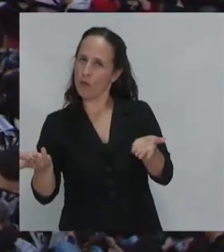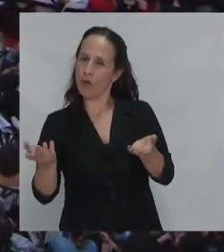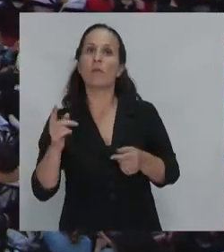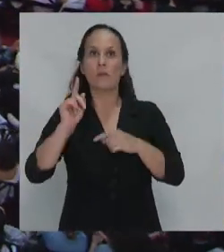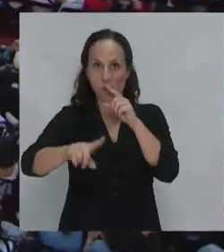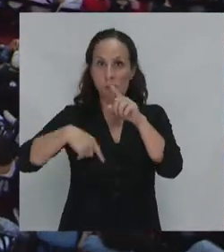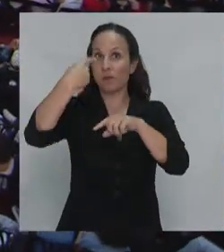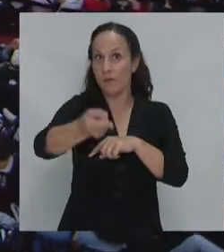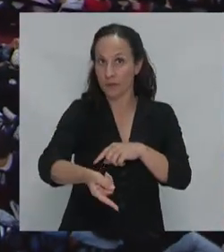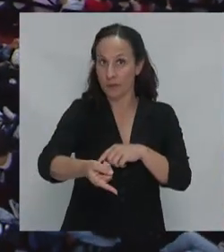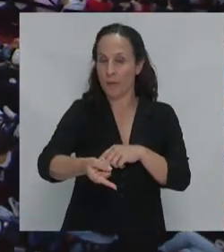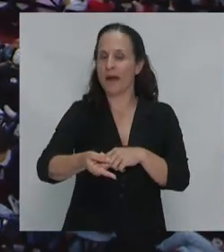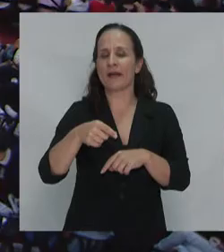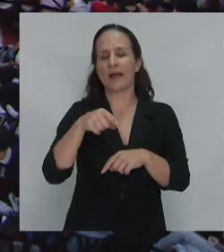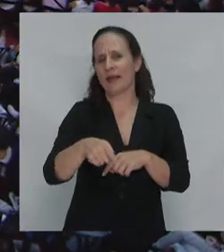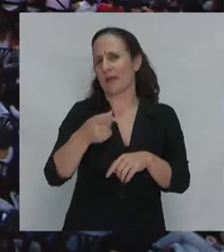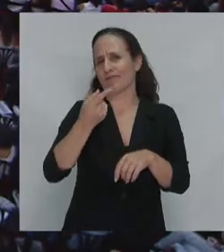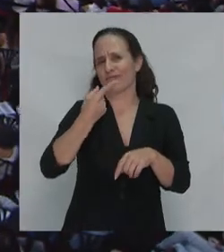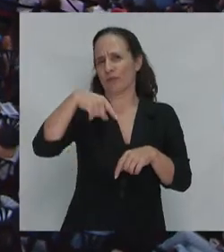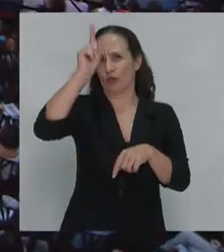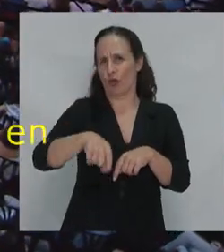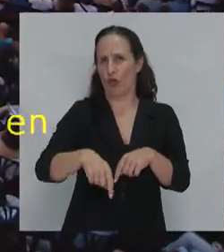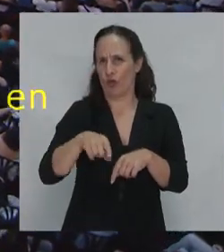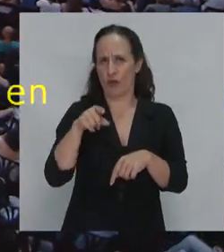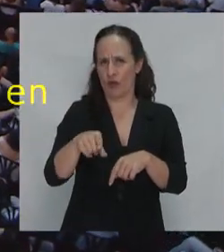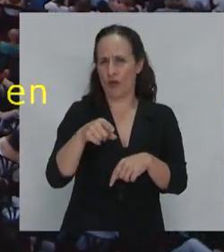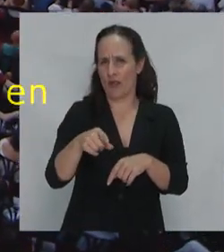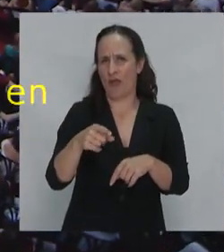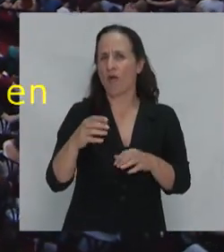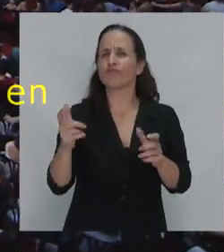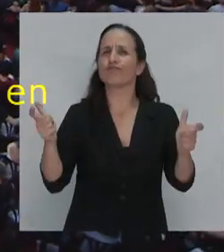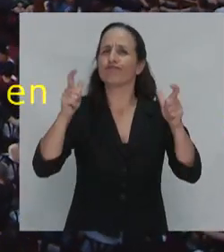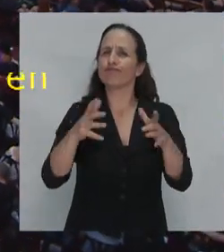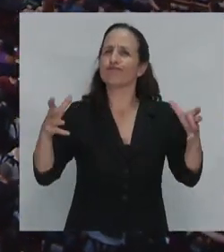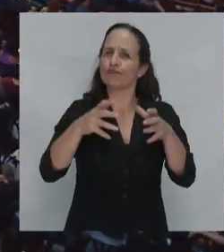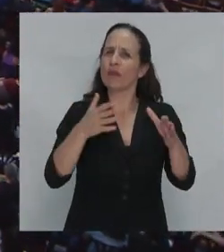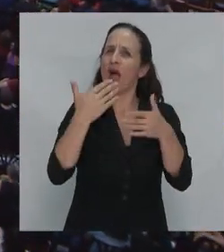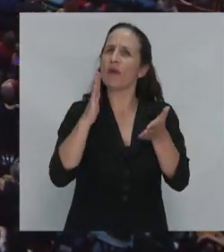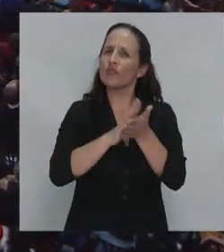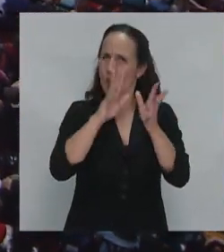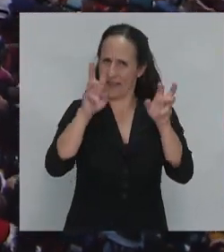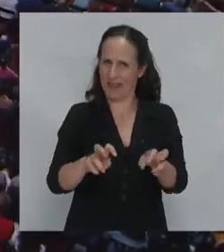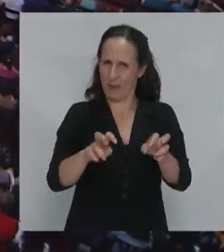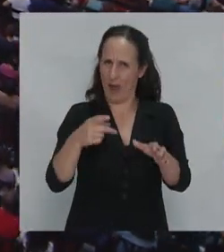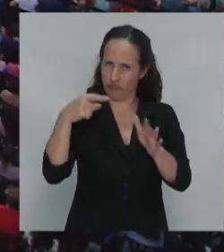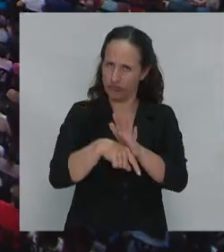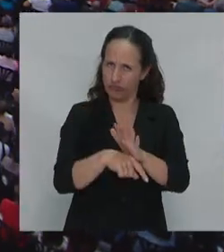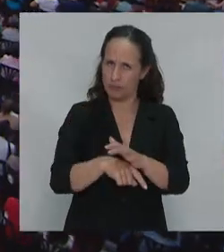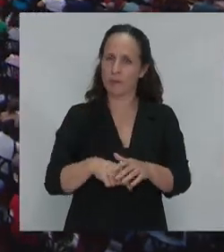day special forum to discuss this, to discuss state